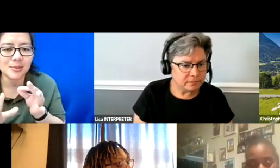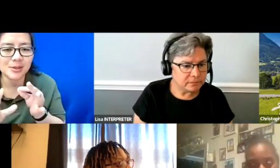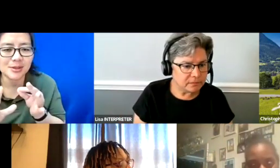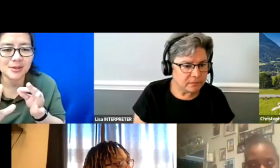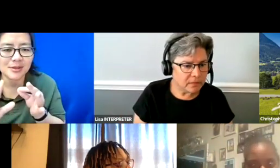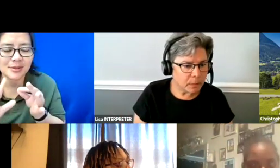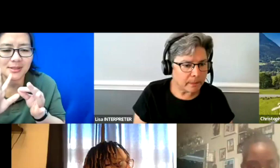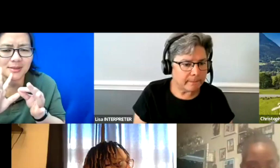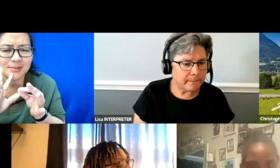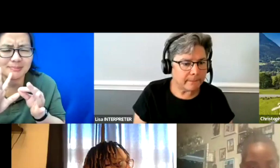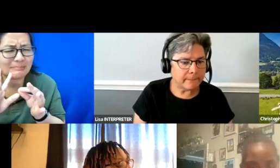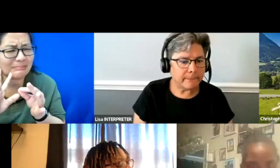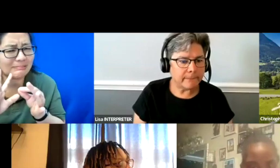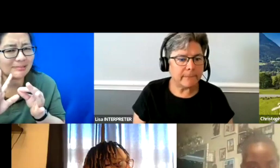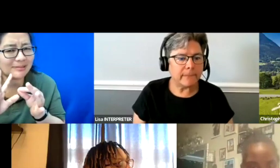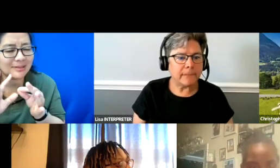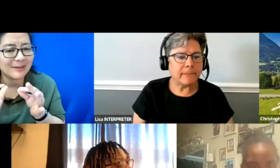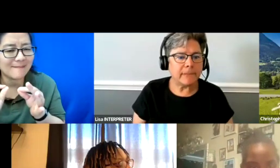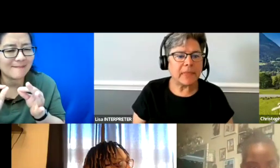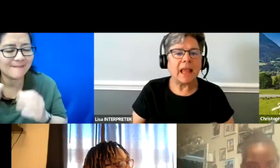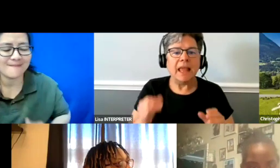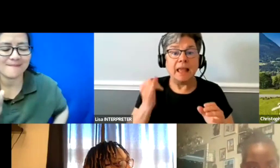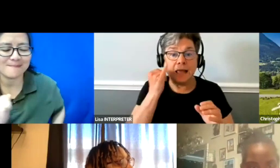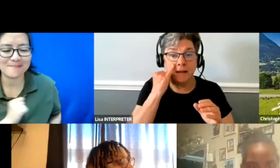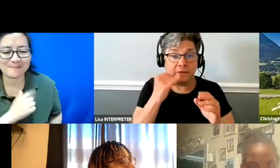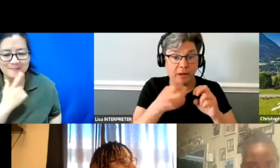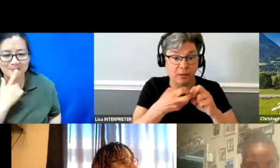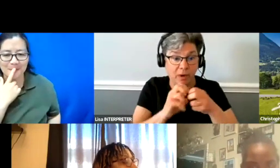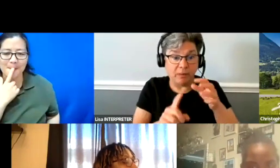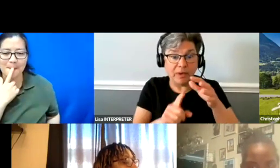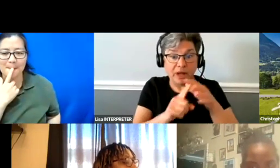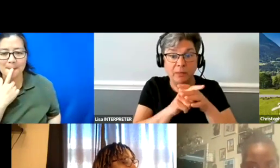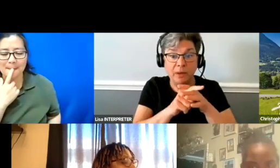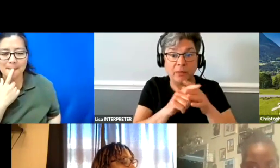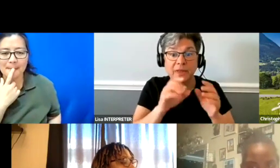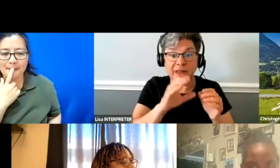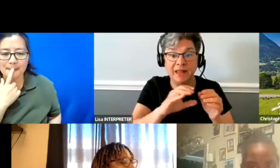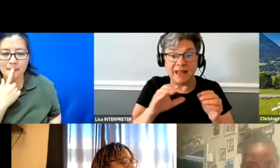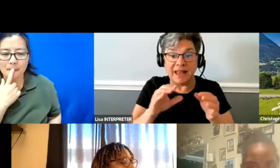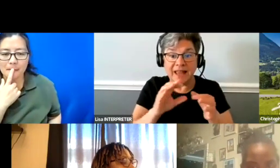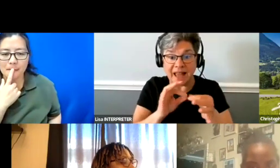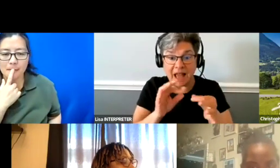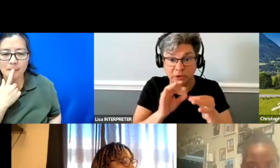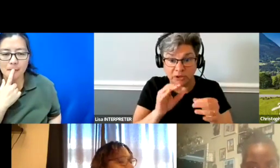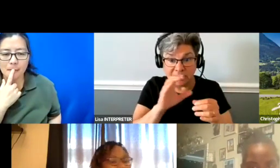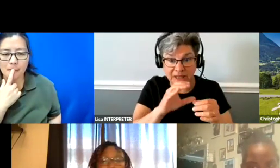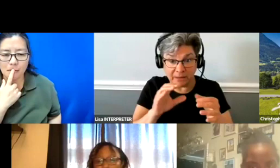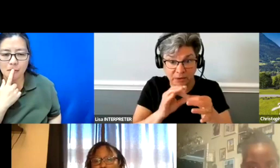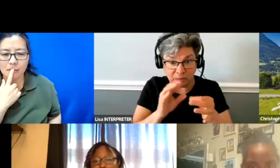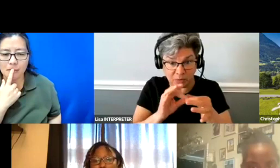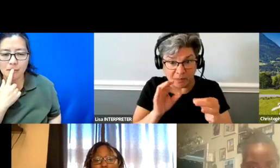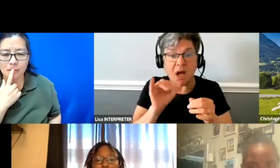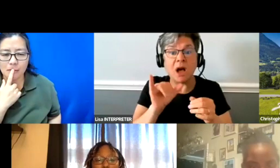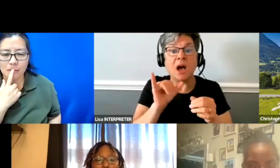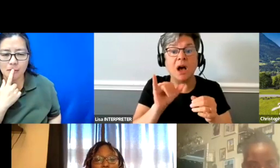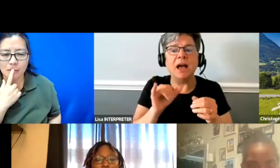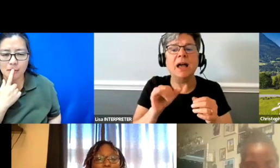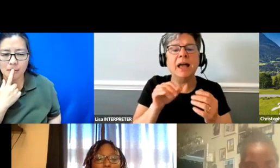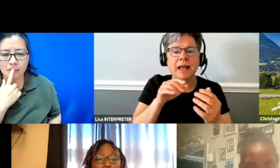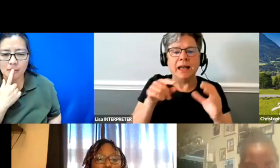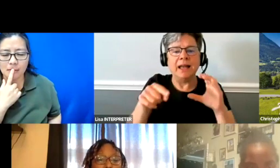It's the interpreter. And you know, if it's a problem with the captioning, you guys, I just think about that. Shoot me a